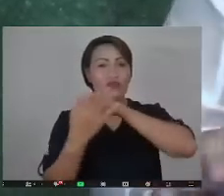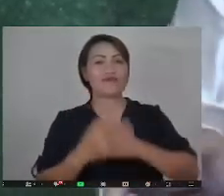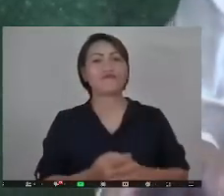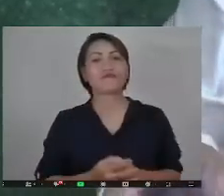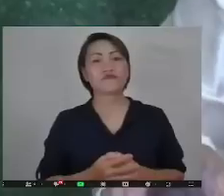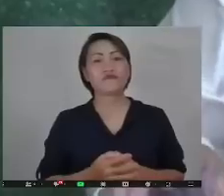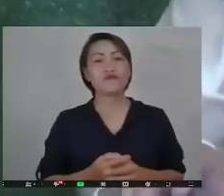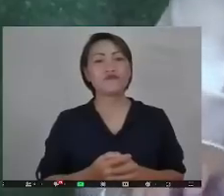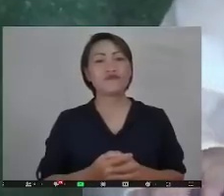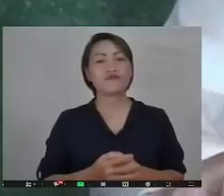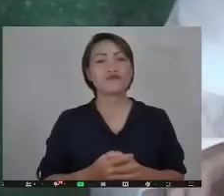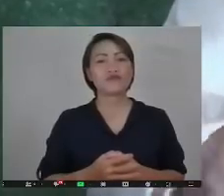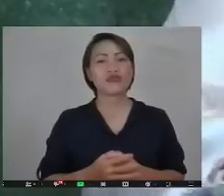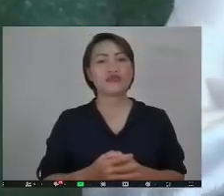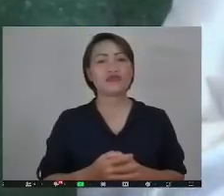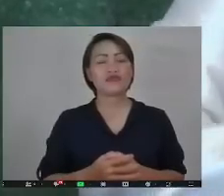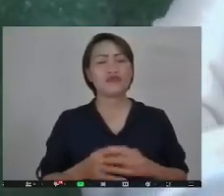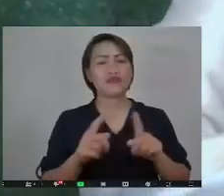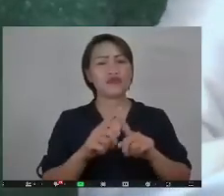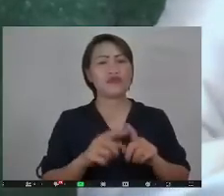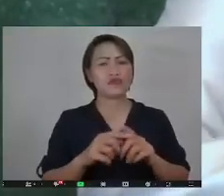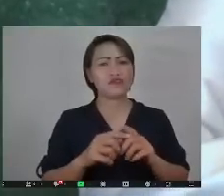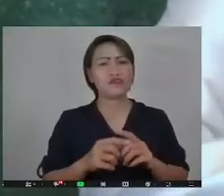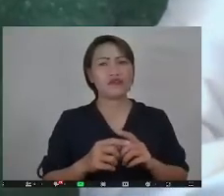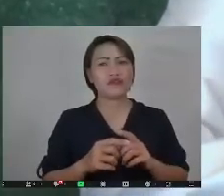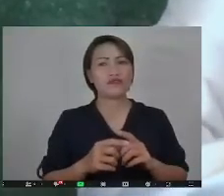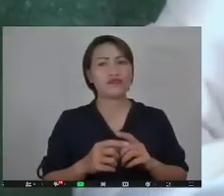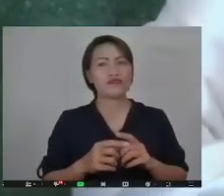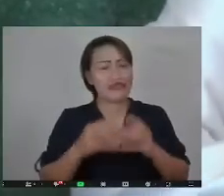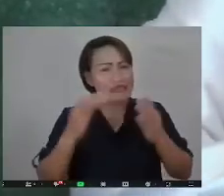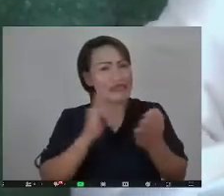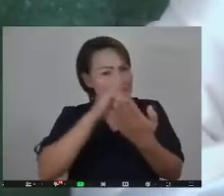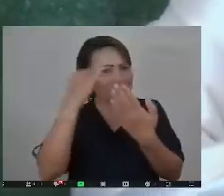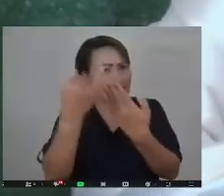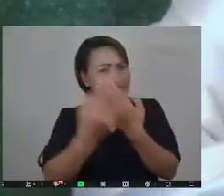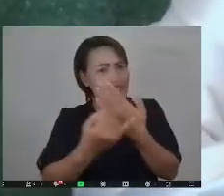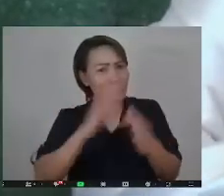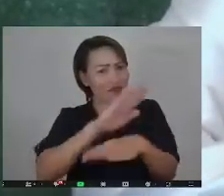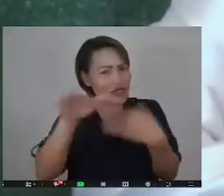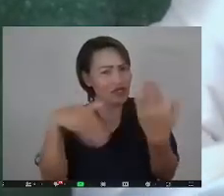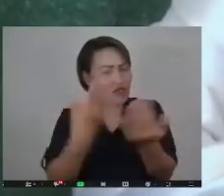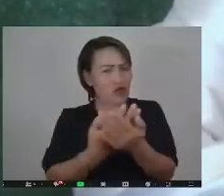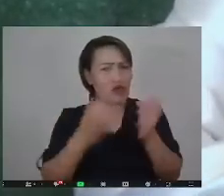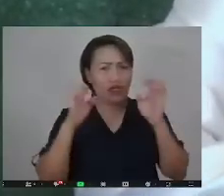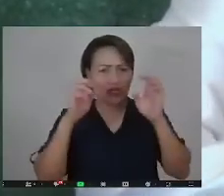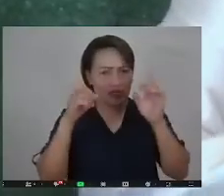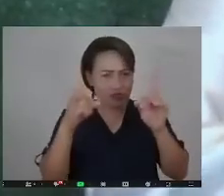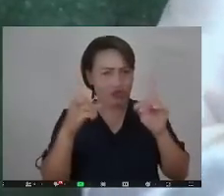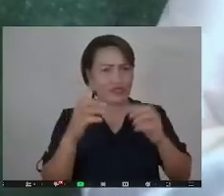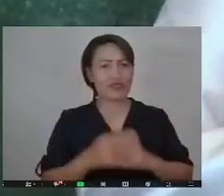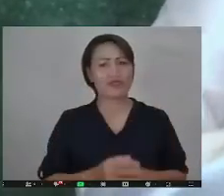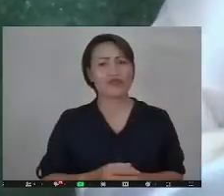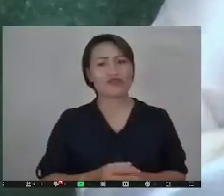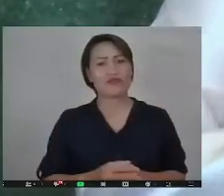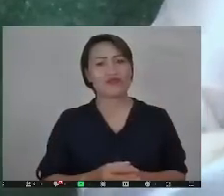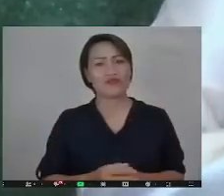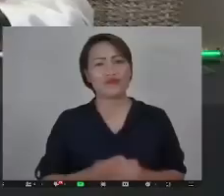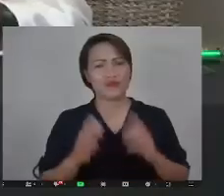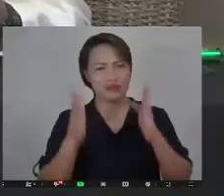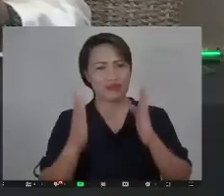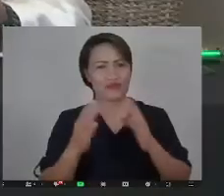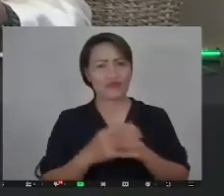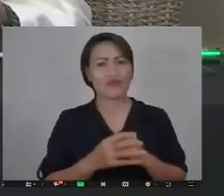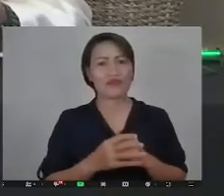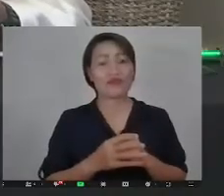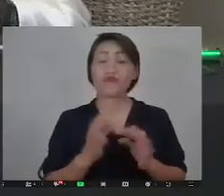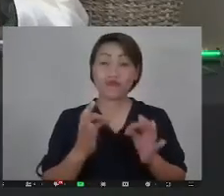is also calling all aspiring and in-service STEM educators. That is why if you wish to be one of